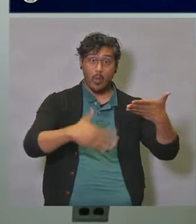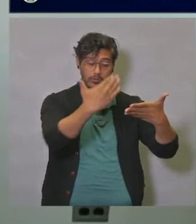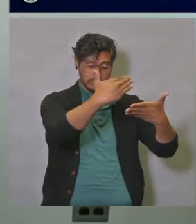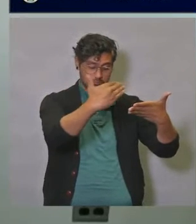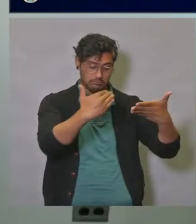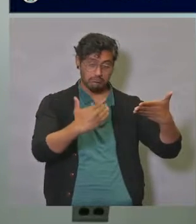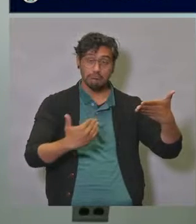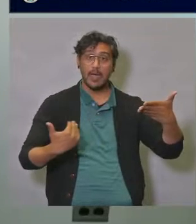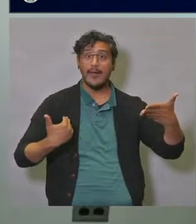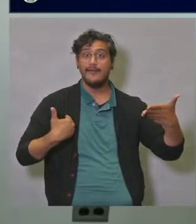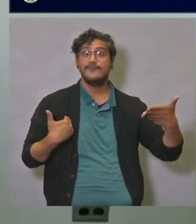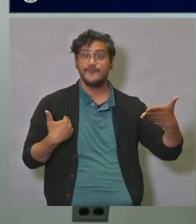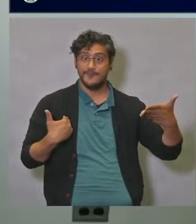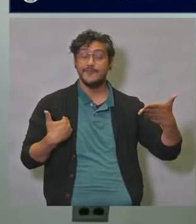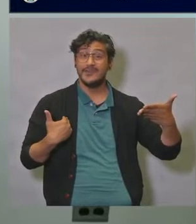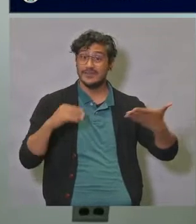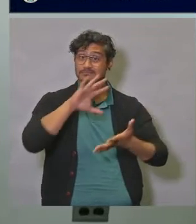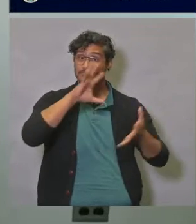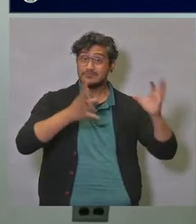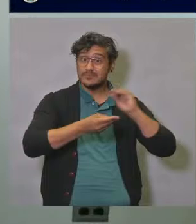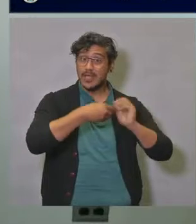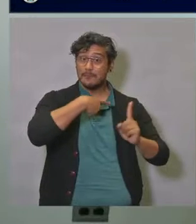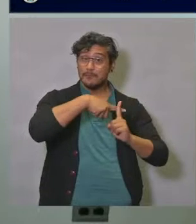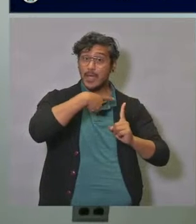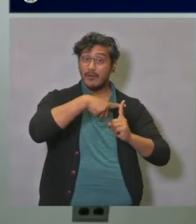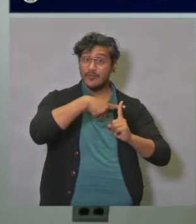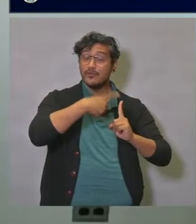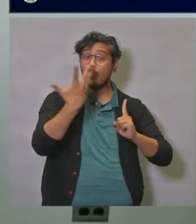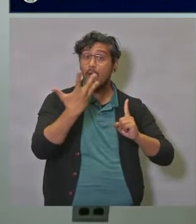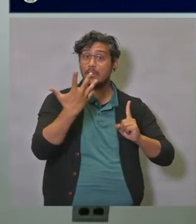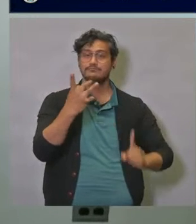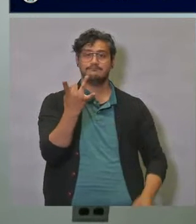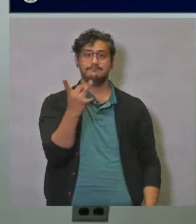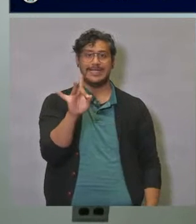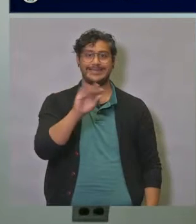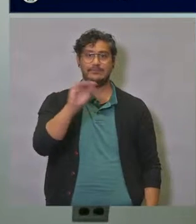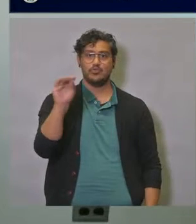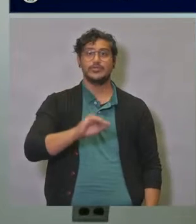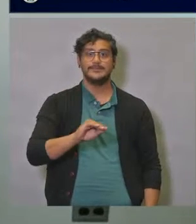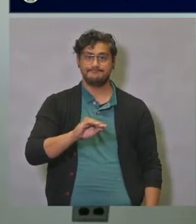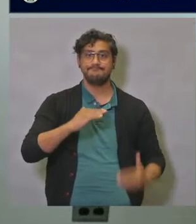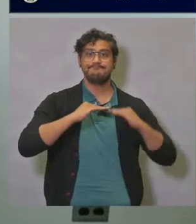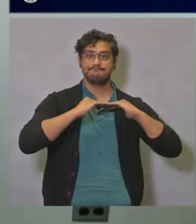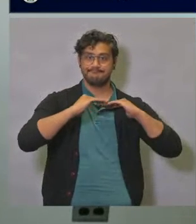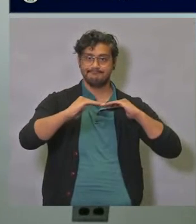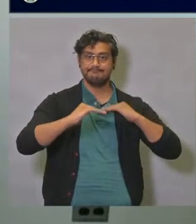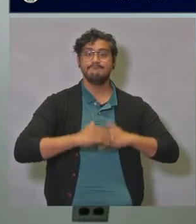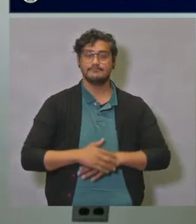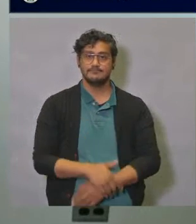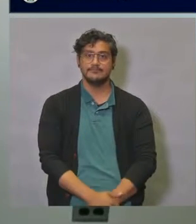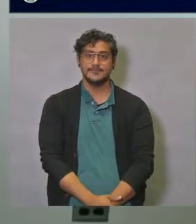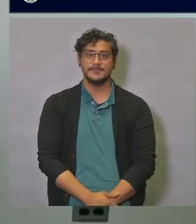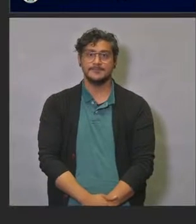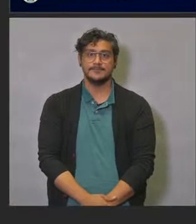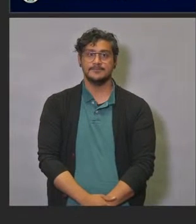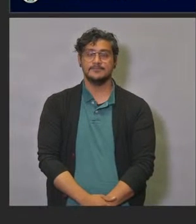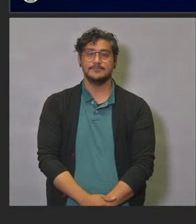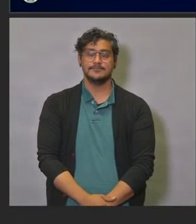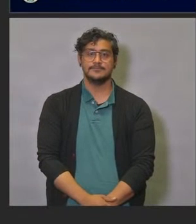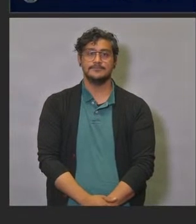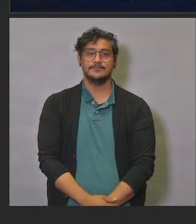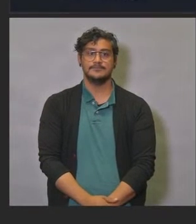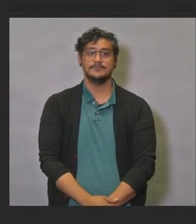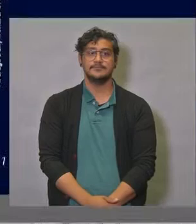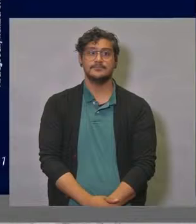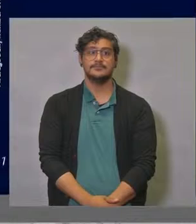LA County, and the cumulative positivity rate remains at 18%. I'll take the next slide.